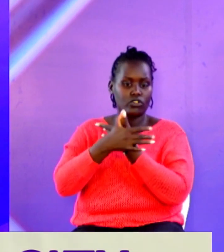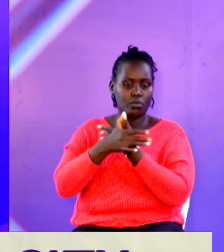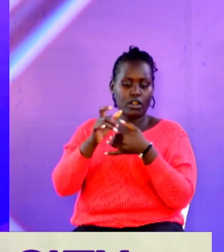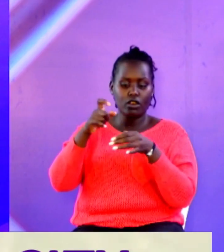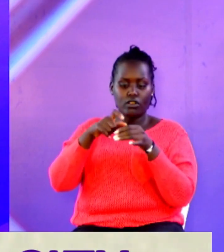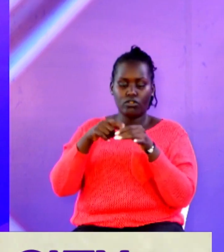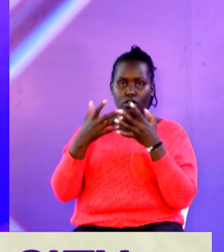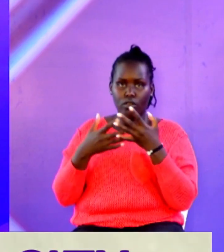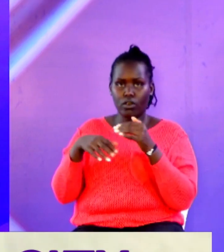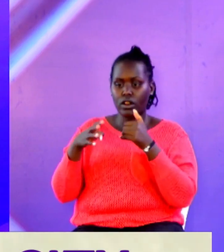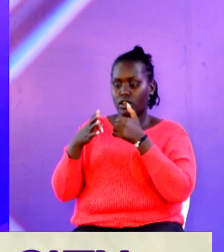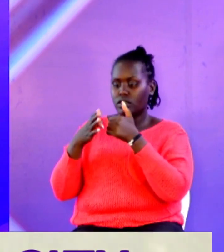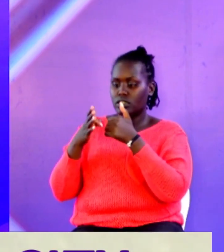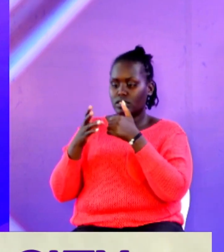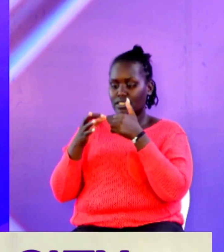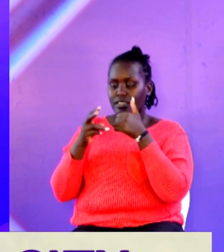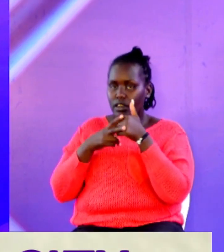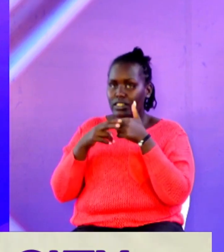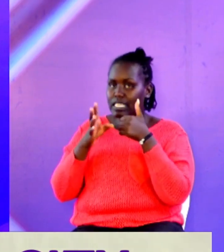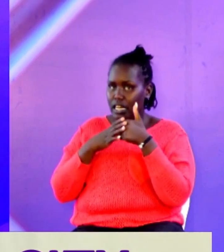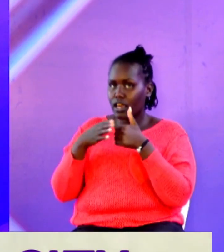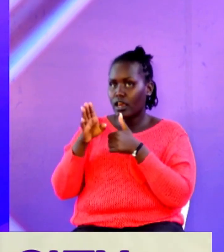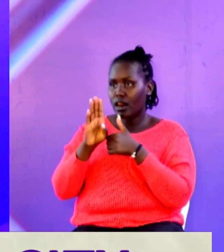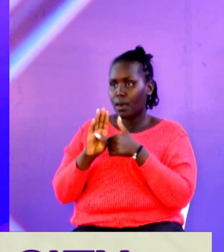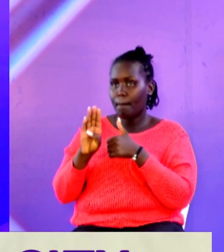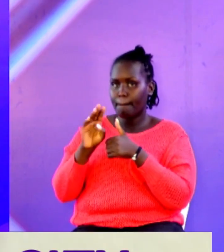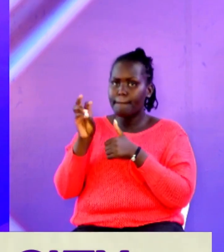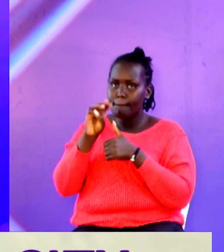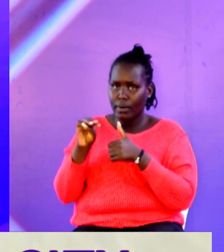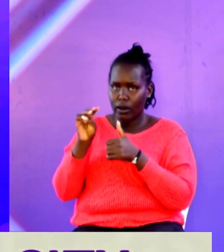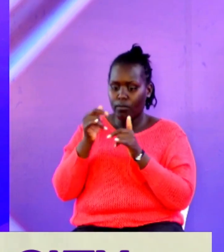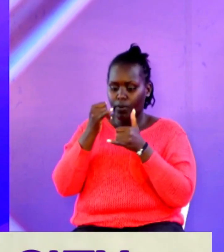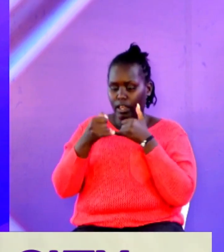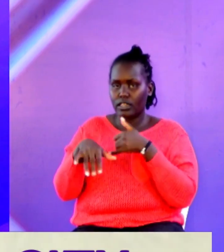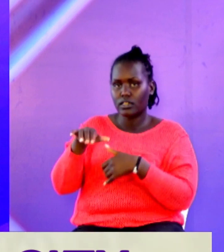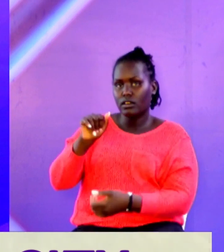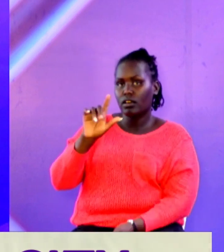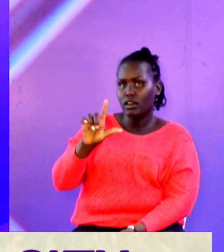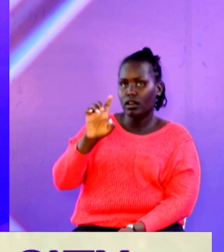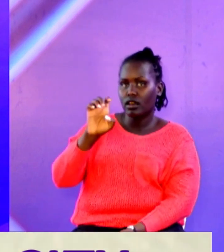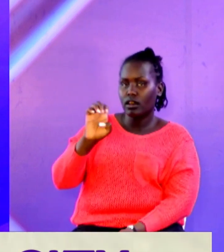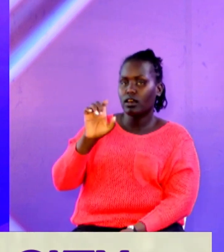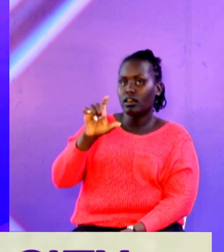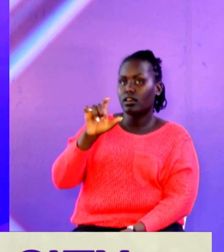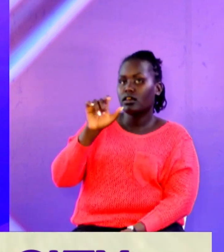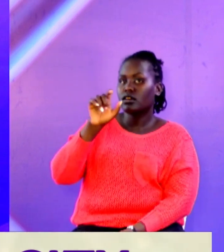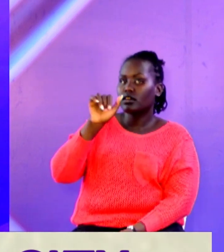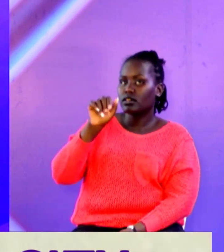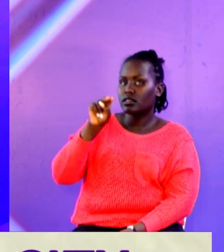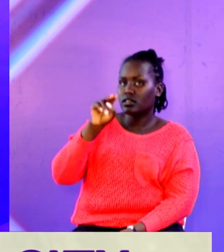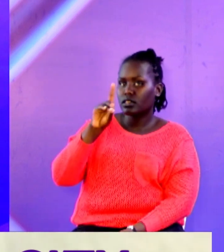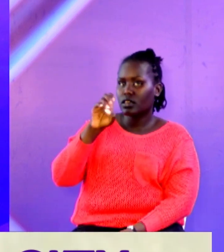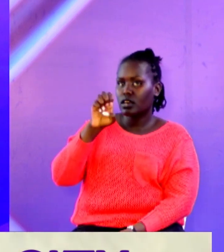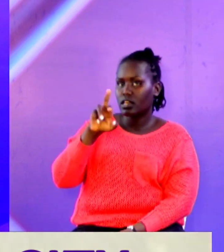joining on a £79 million deal. Of course, we have the last one, Alexander Isak, is on the line